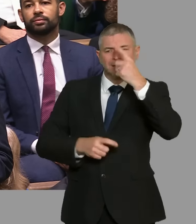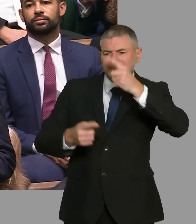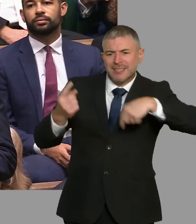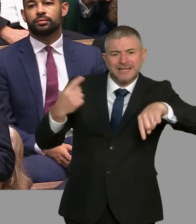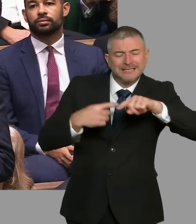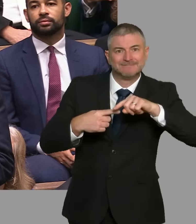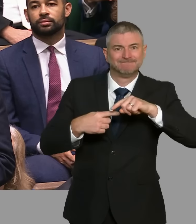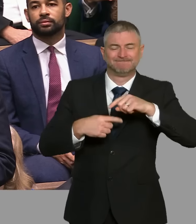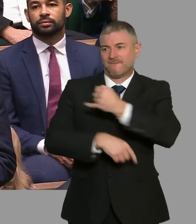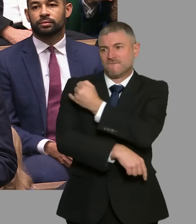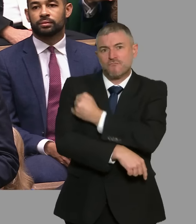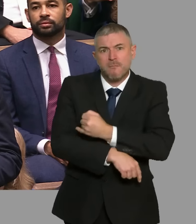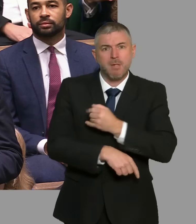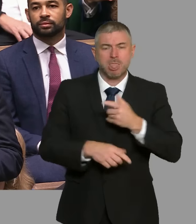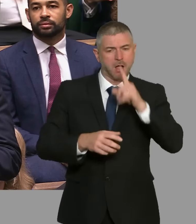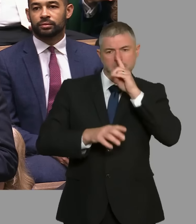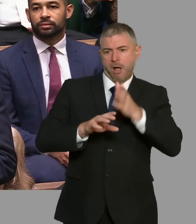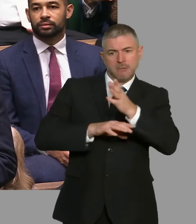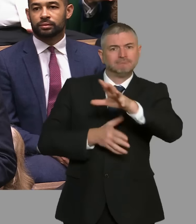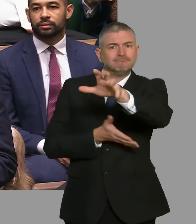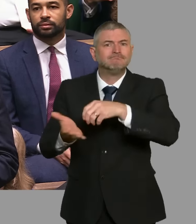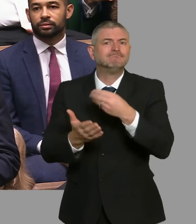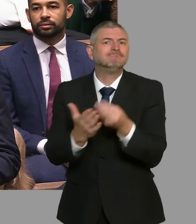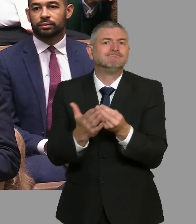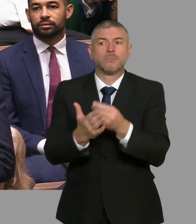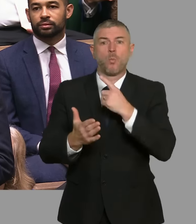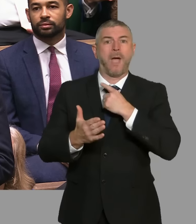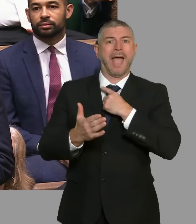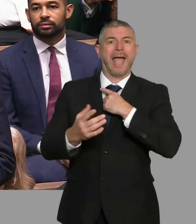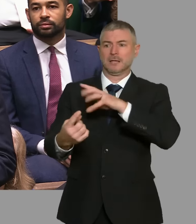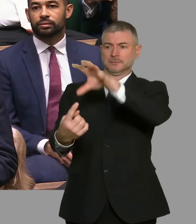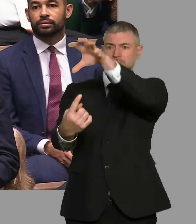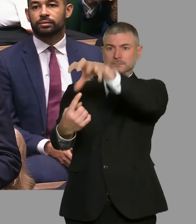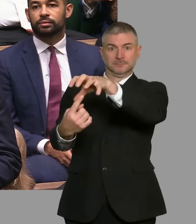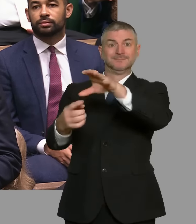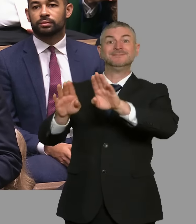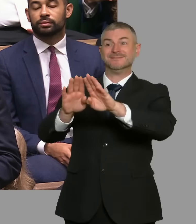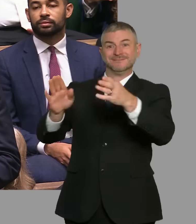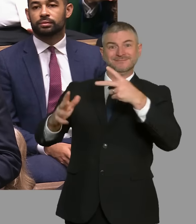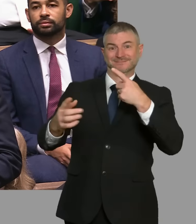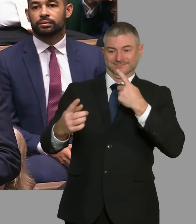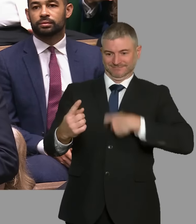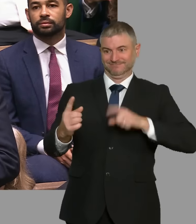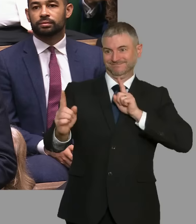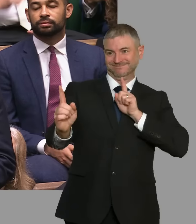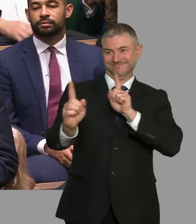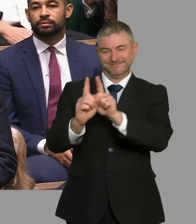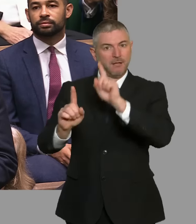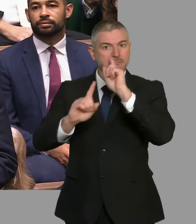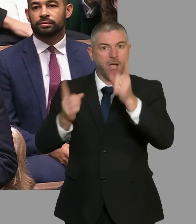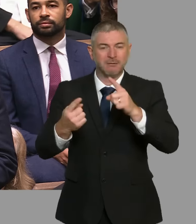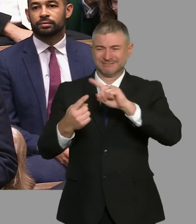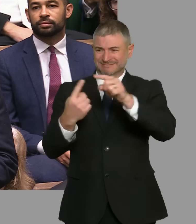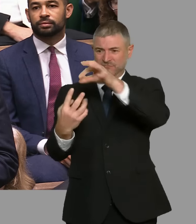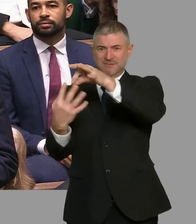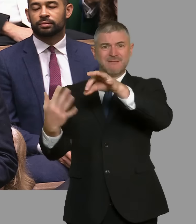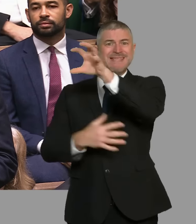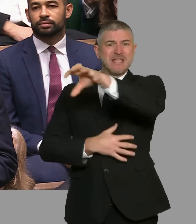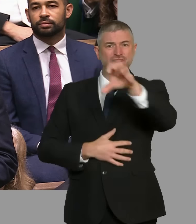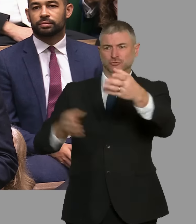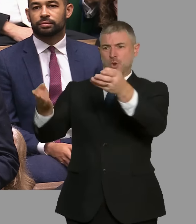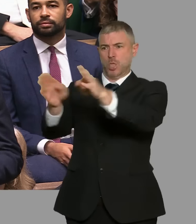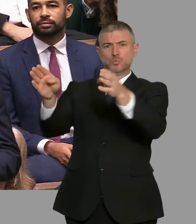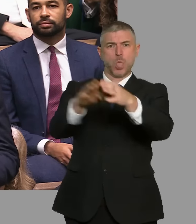their branches in Brecon, in Prestine, in Ustragan-Lice, and before the end of this month, in Pontedower.